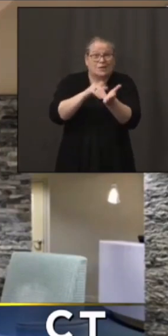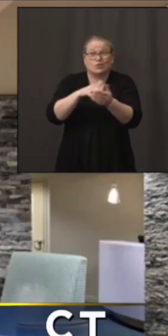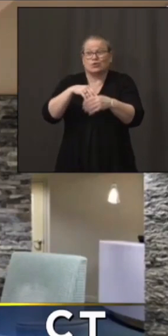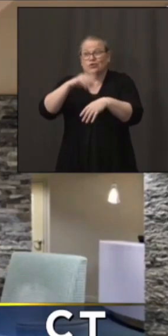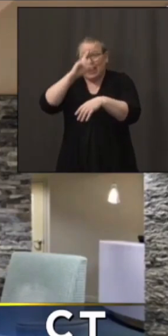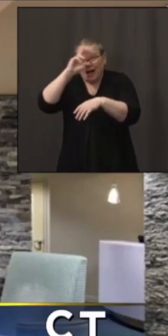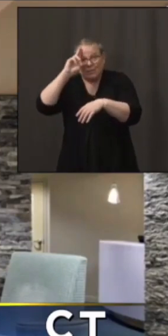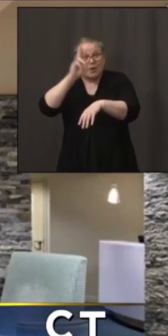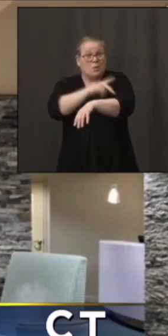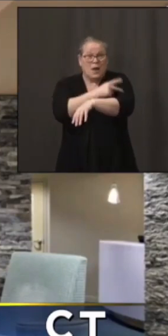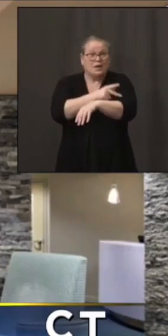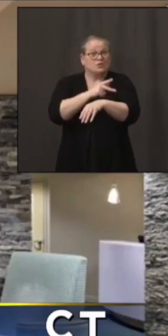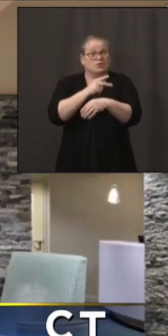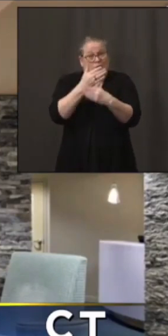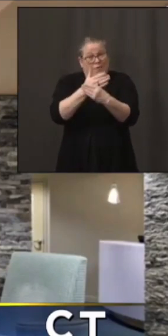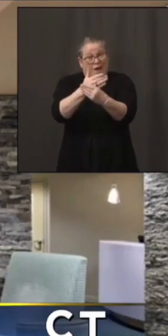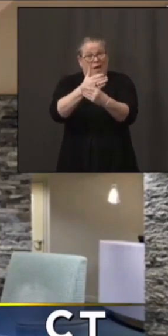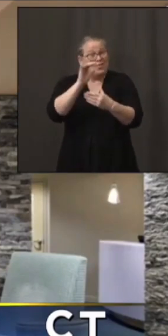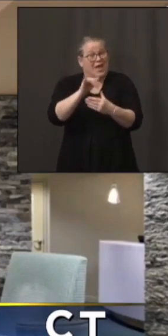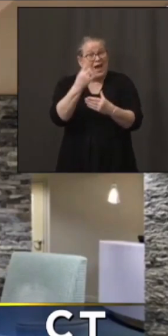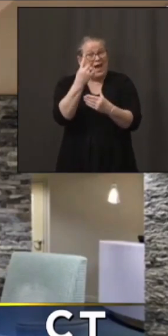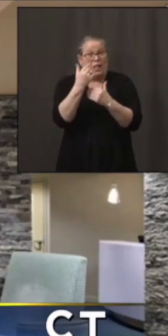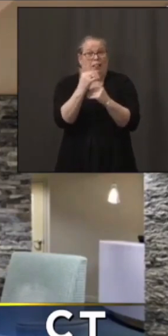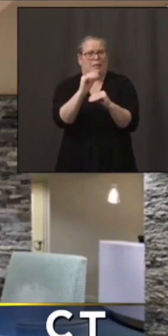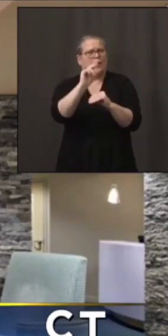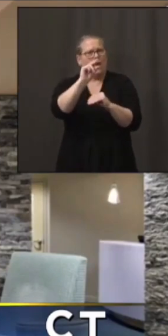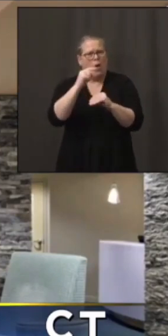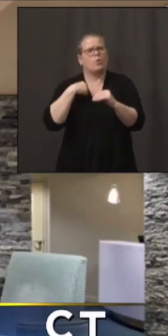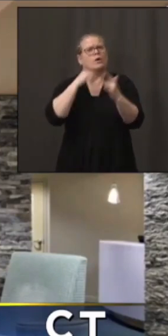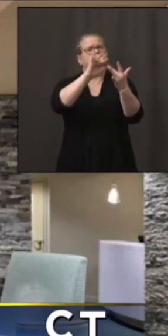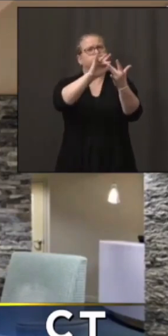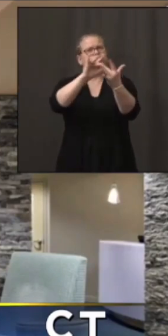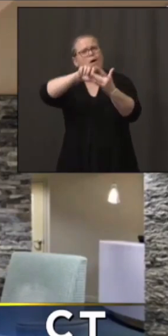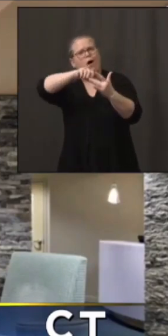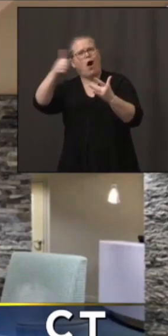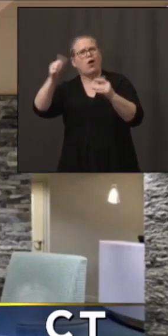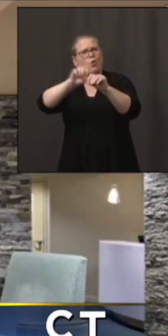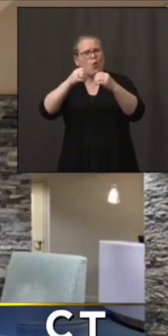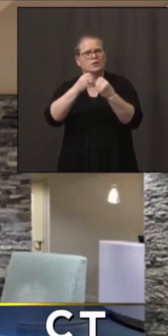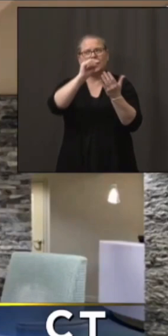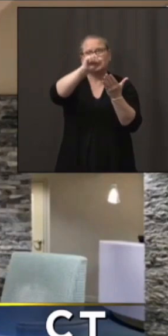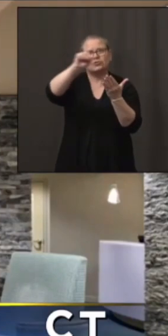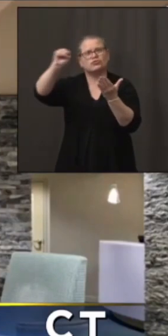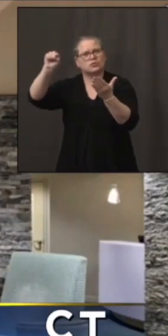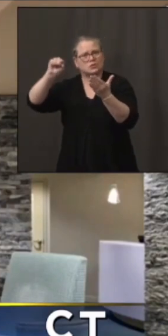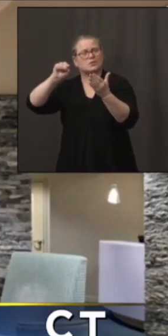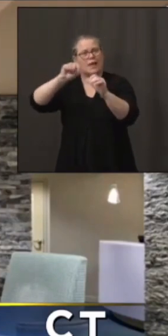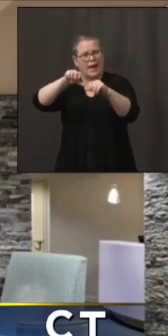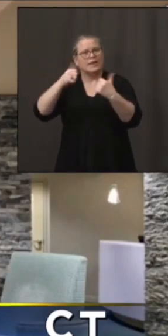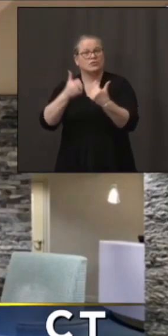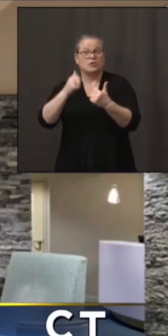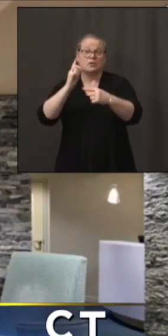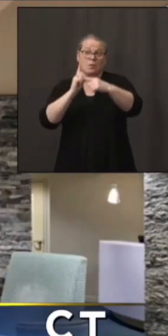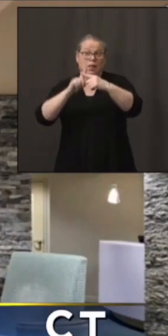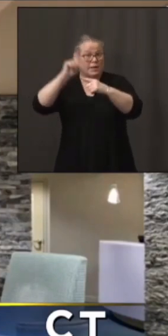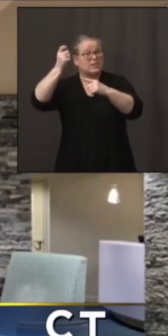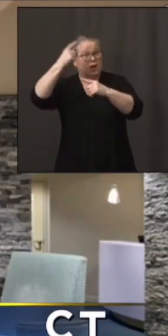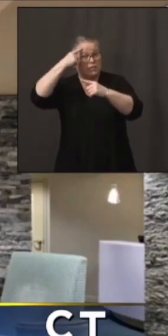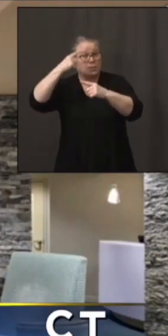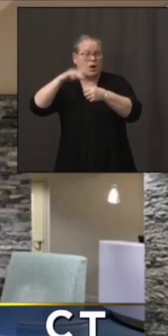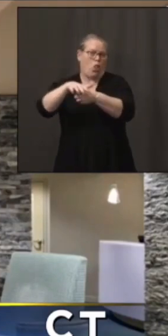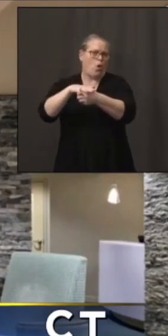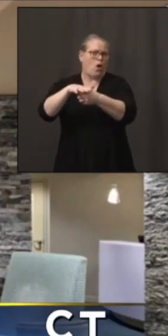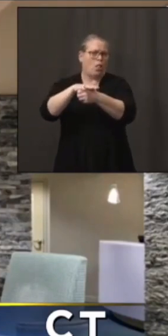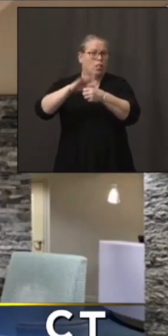the hospital. We are reaching out to other organizations and agencies in government and our